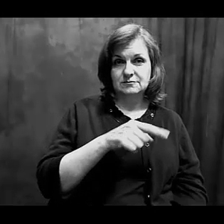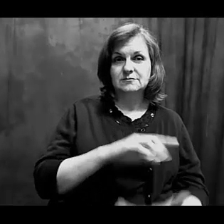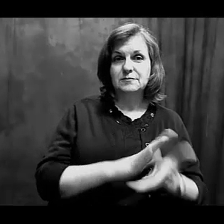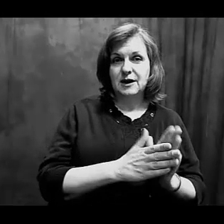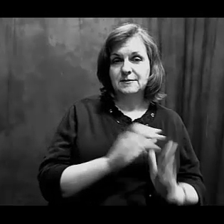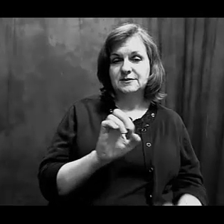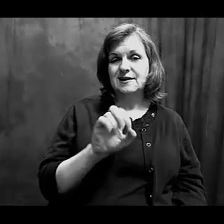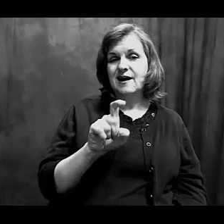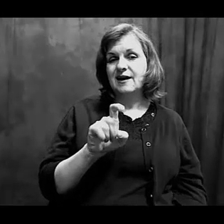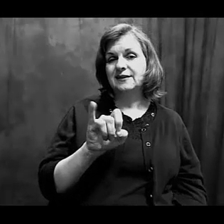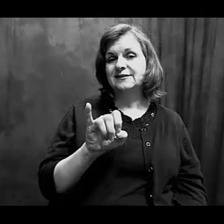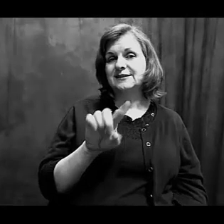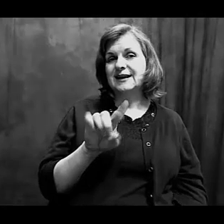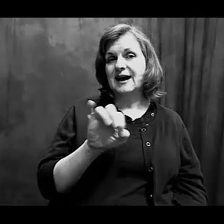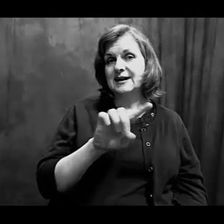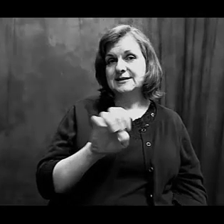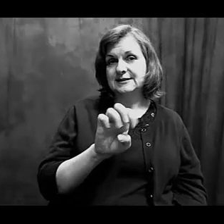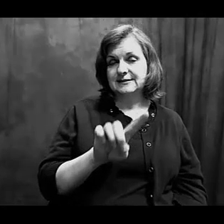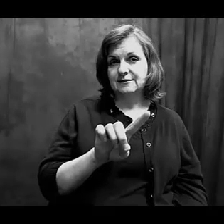So glucose,